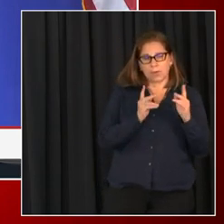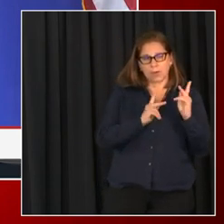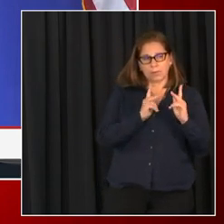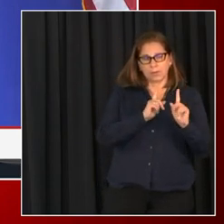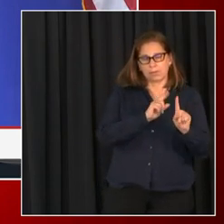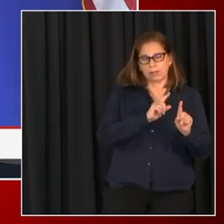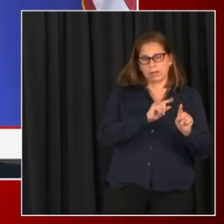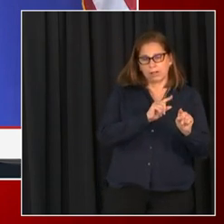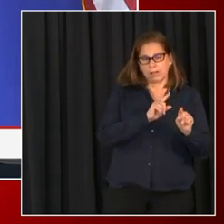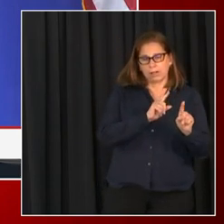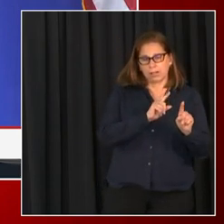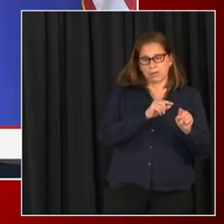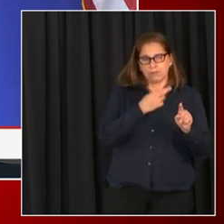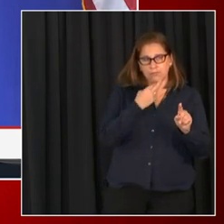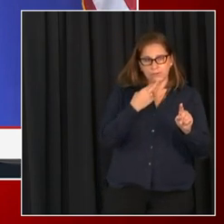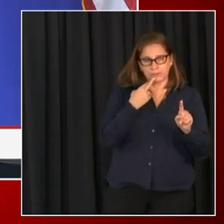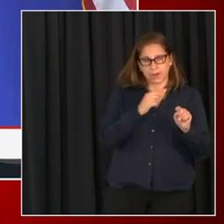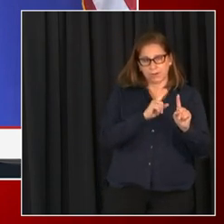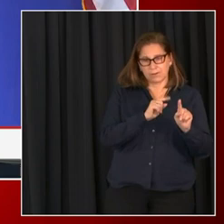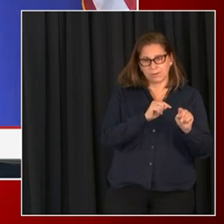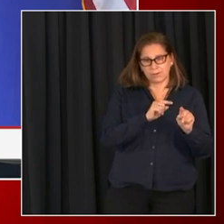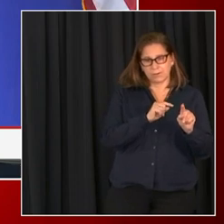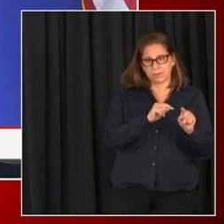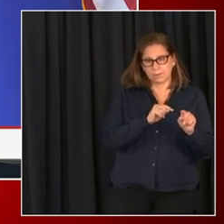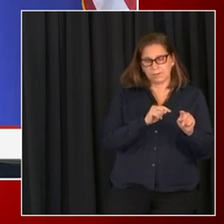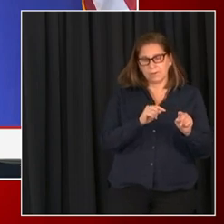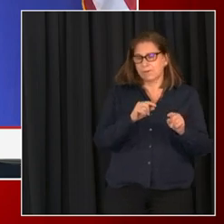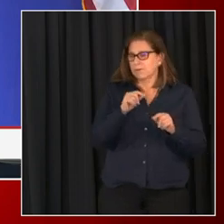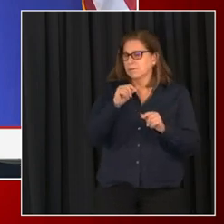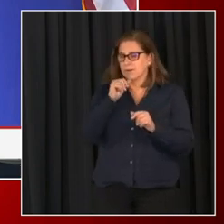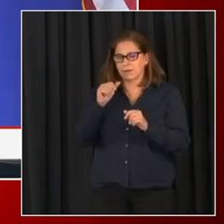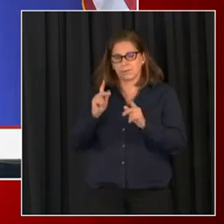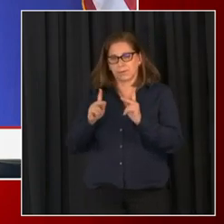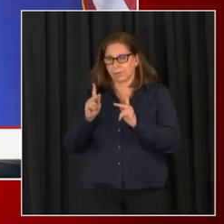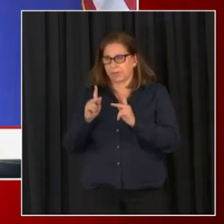visiting a restaurant, and it is not someone working in a restaurant.